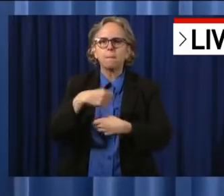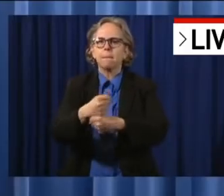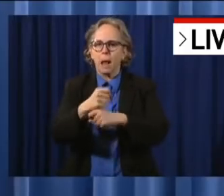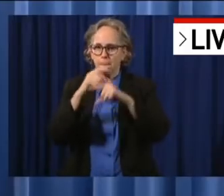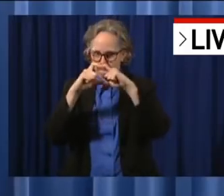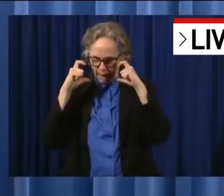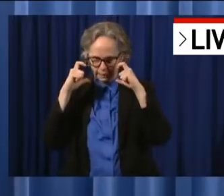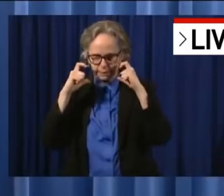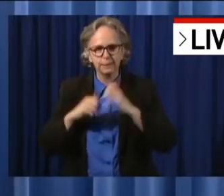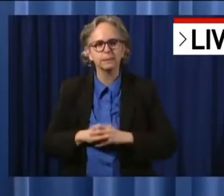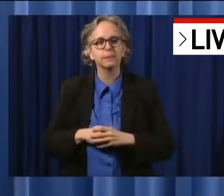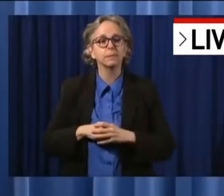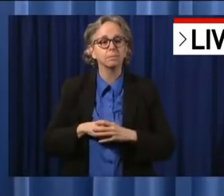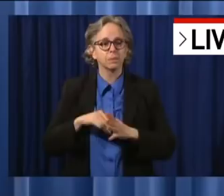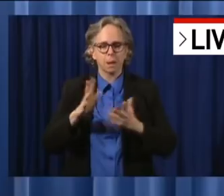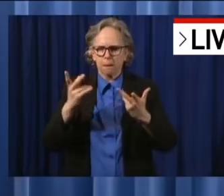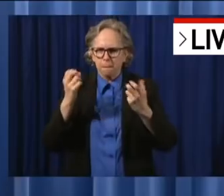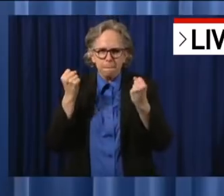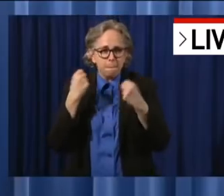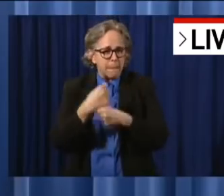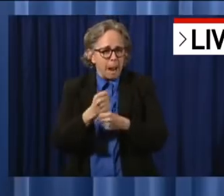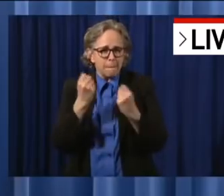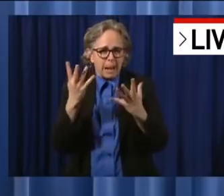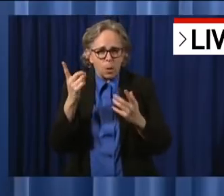to 1,200 masks. When they reached